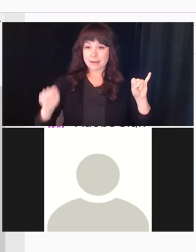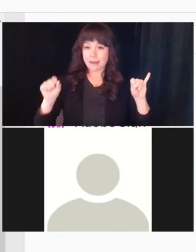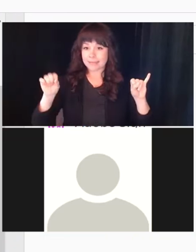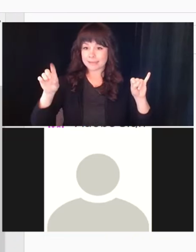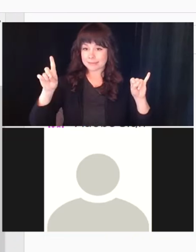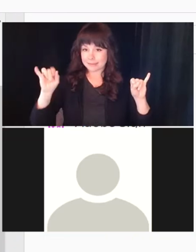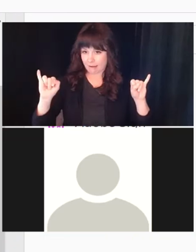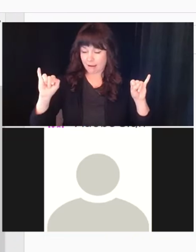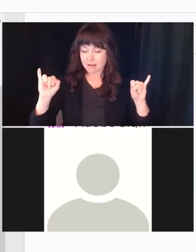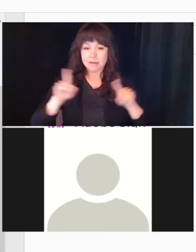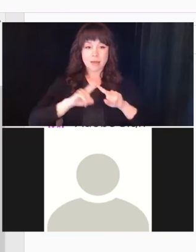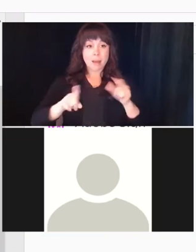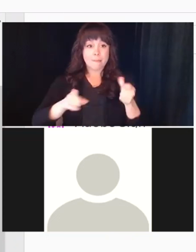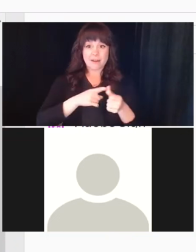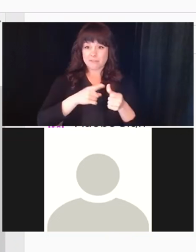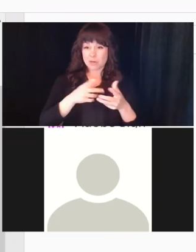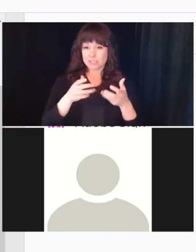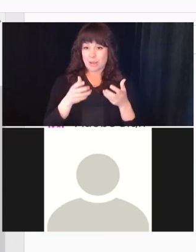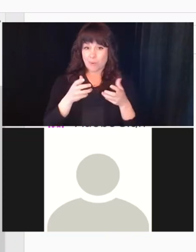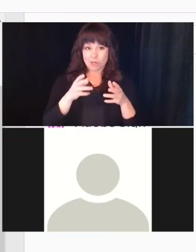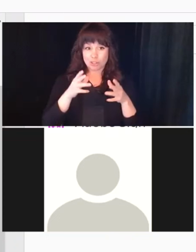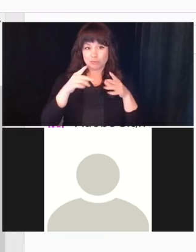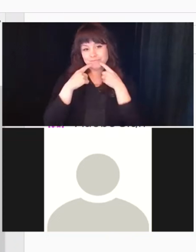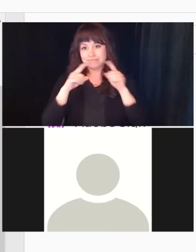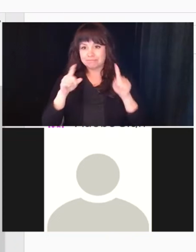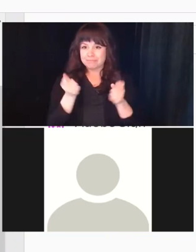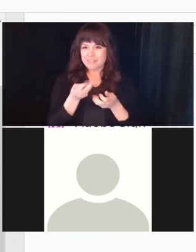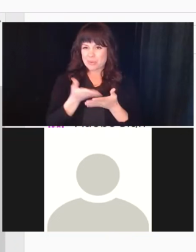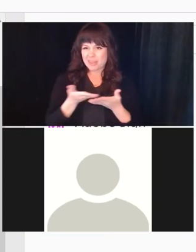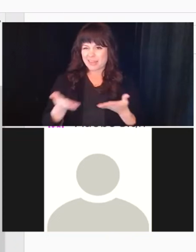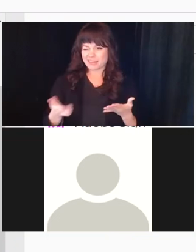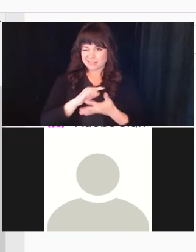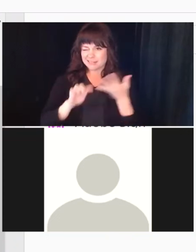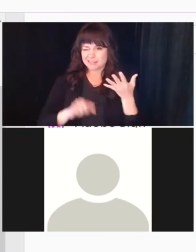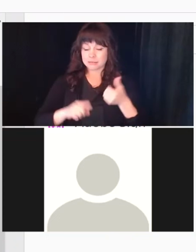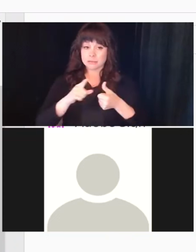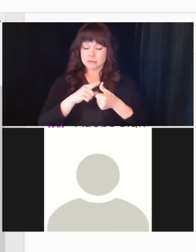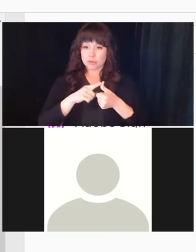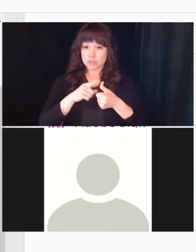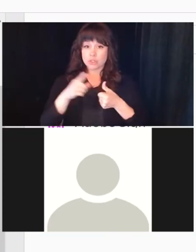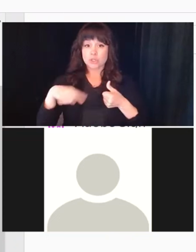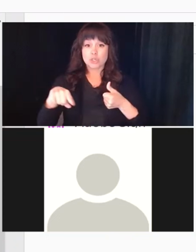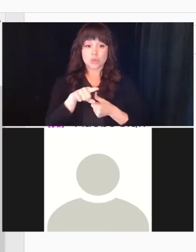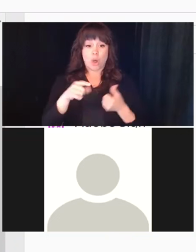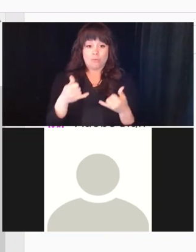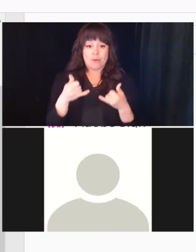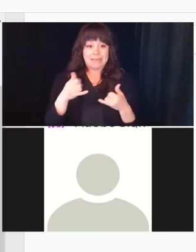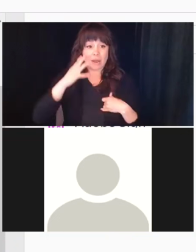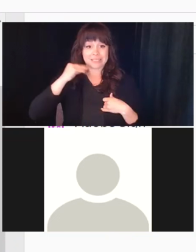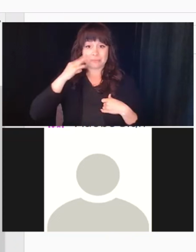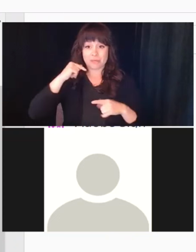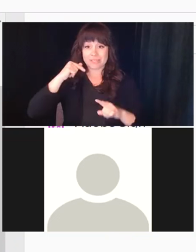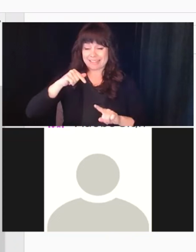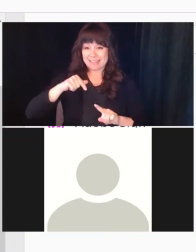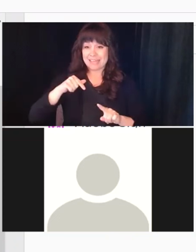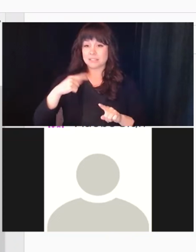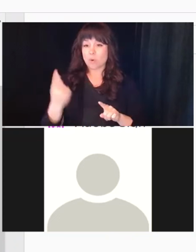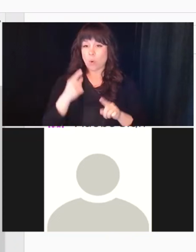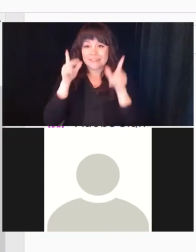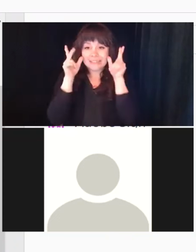brief announcements. Number one is that you are all in listen-only mode just to cut down on some of the background noise